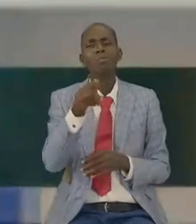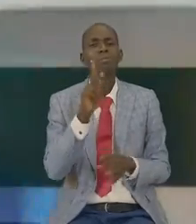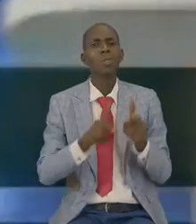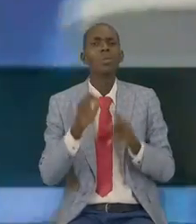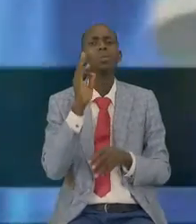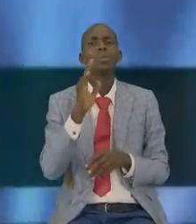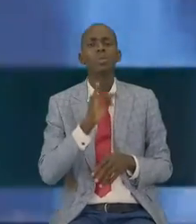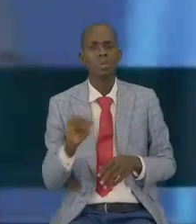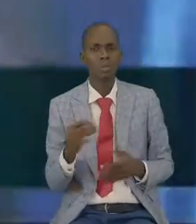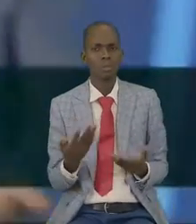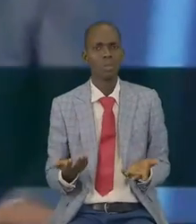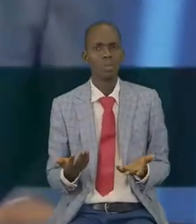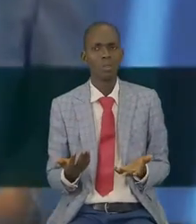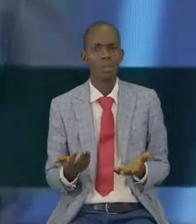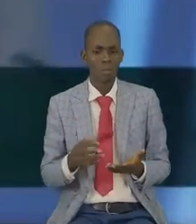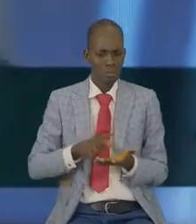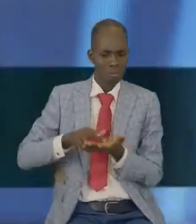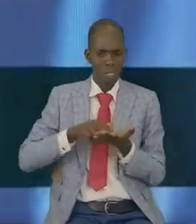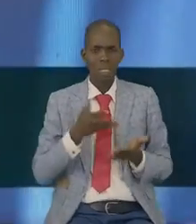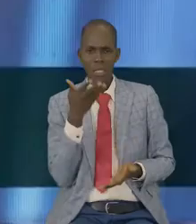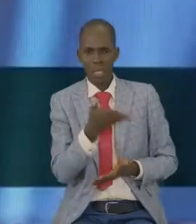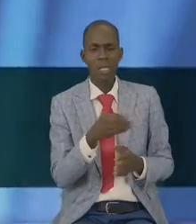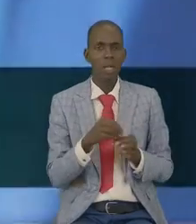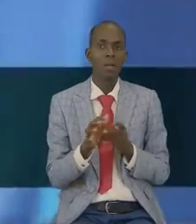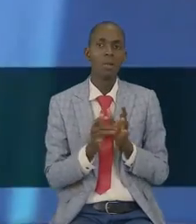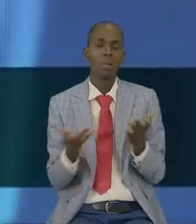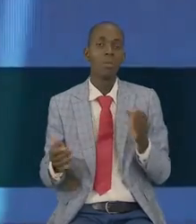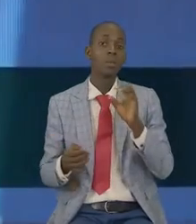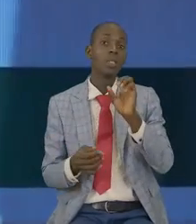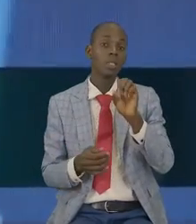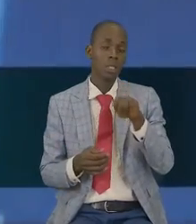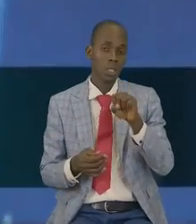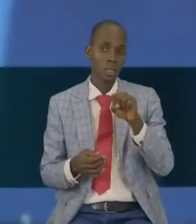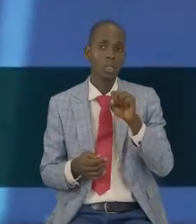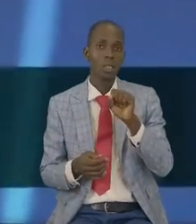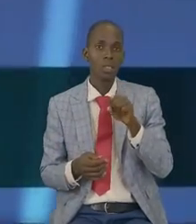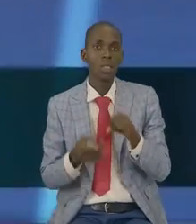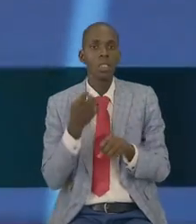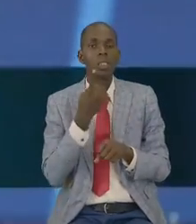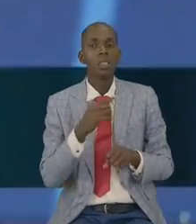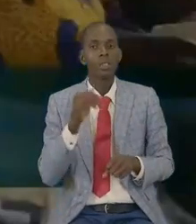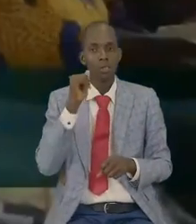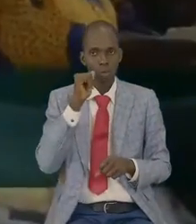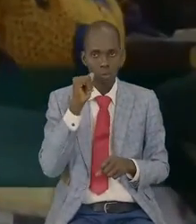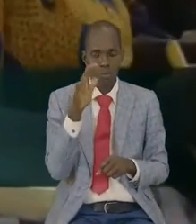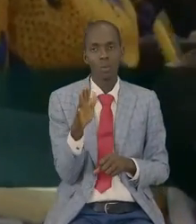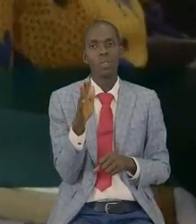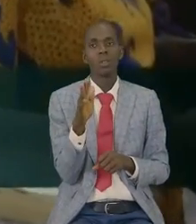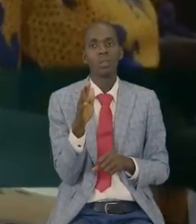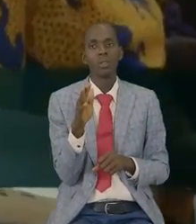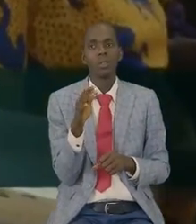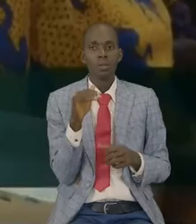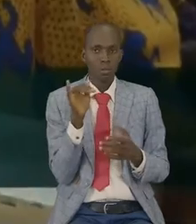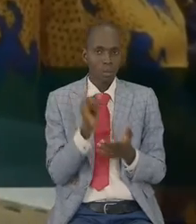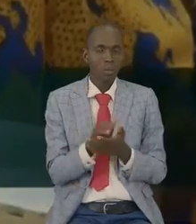And why dancing is there in the Bible? Of course, the women, those